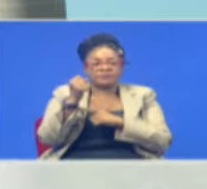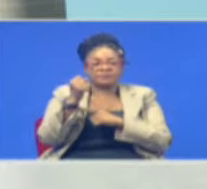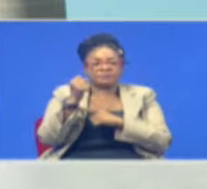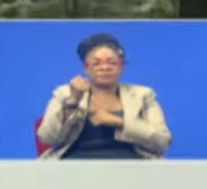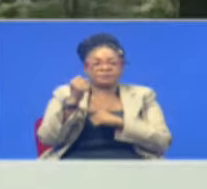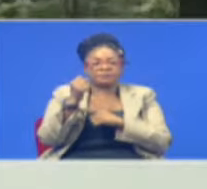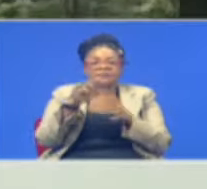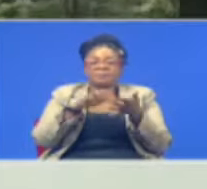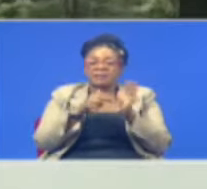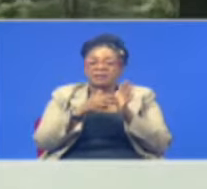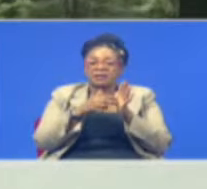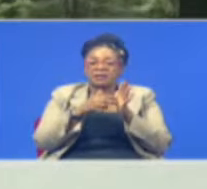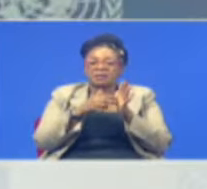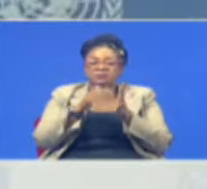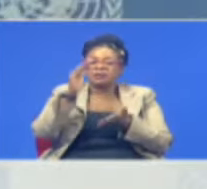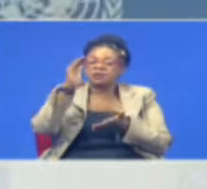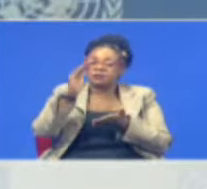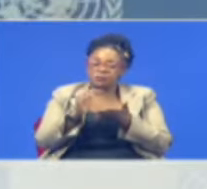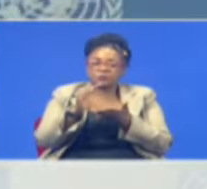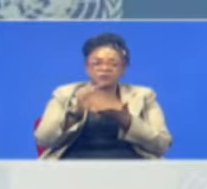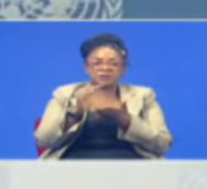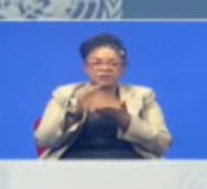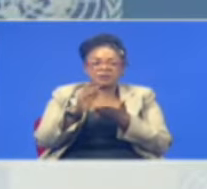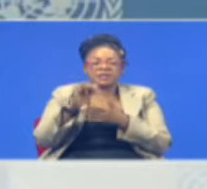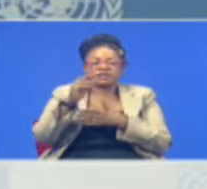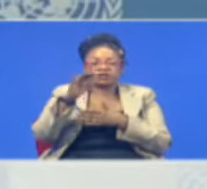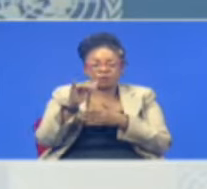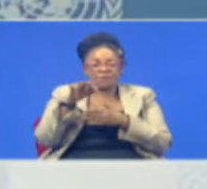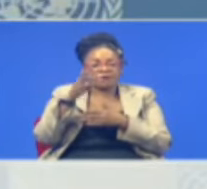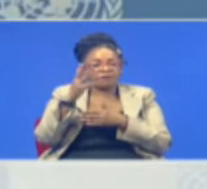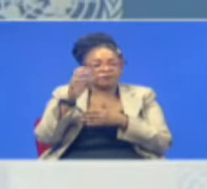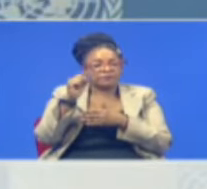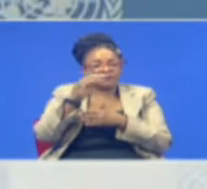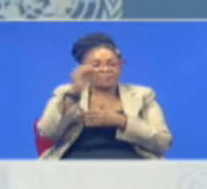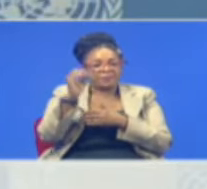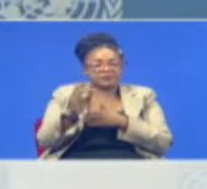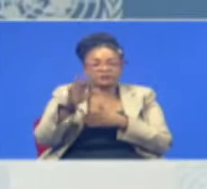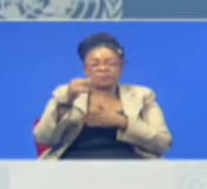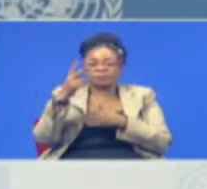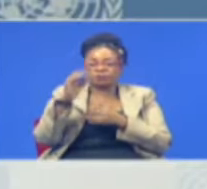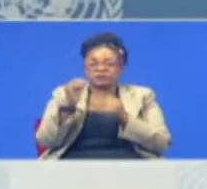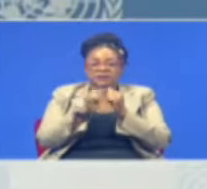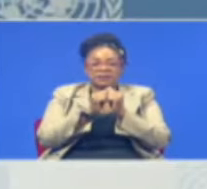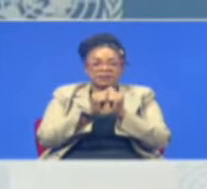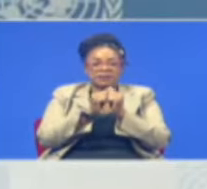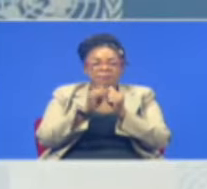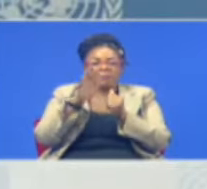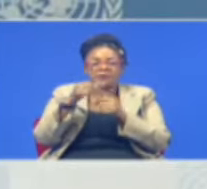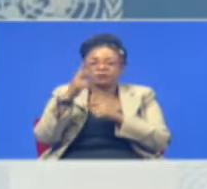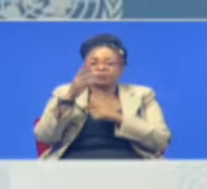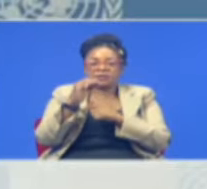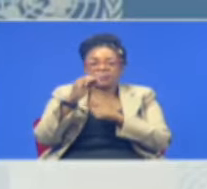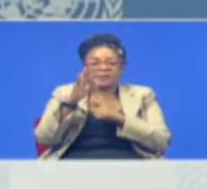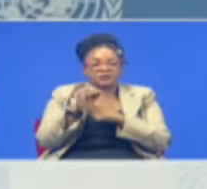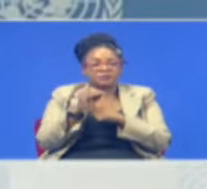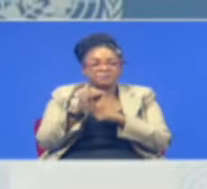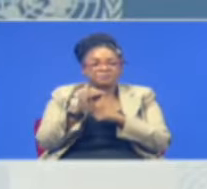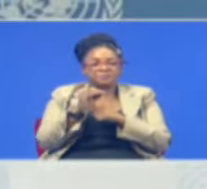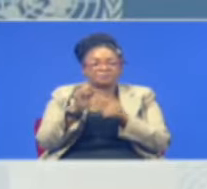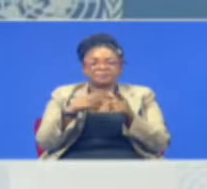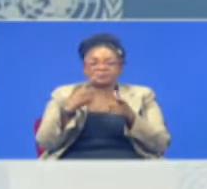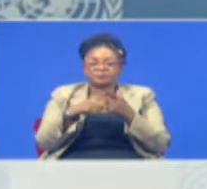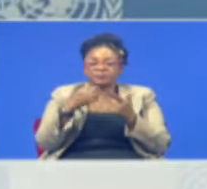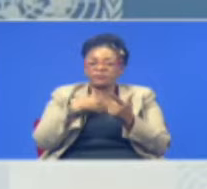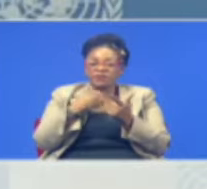means reducing global greenhouse gas emissions by 45% from 2010 levels by 2030 and reaching net